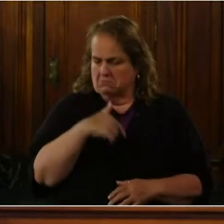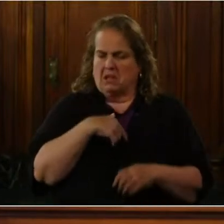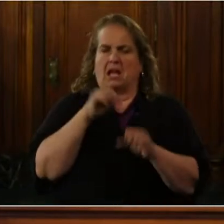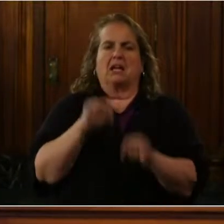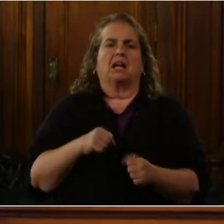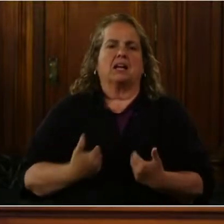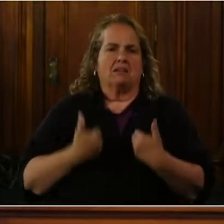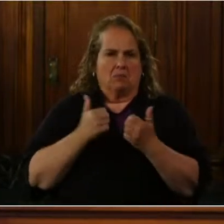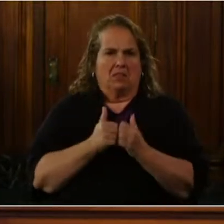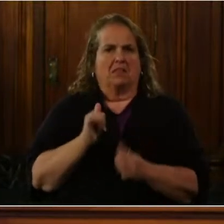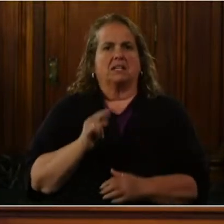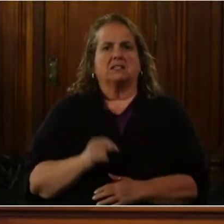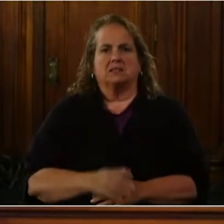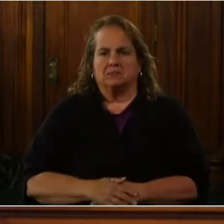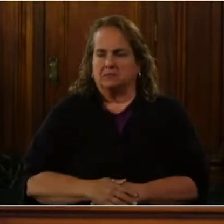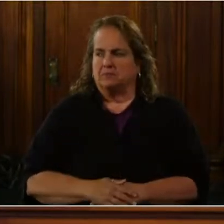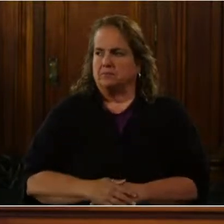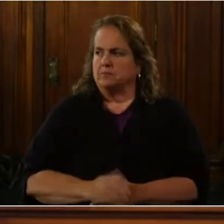So, Morgan?